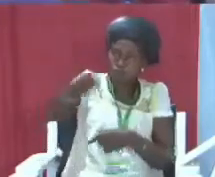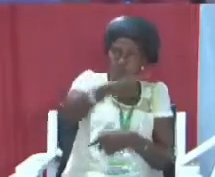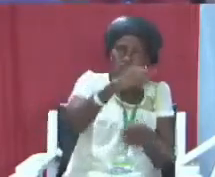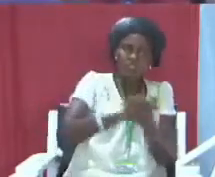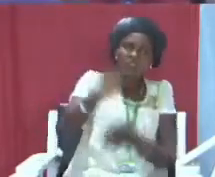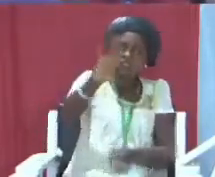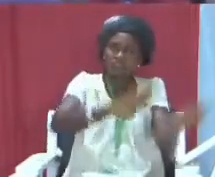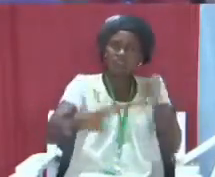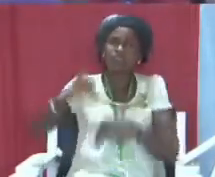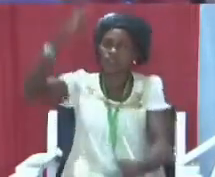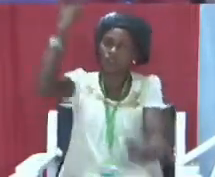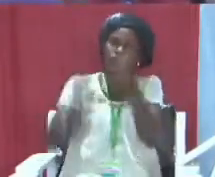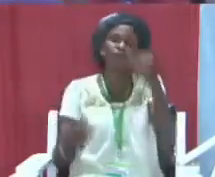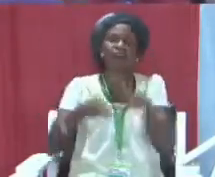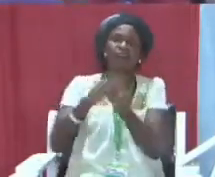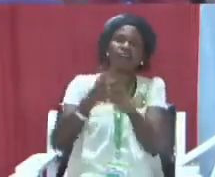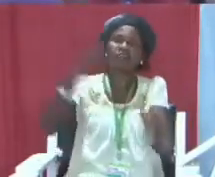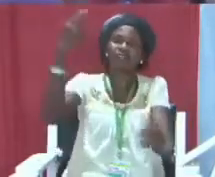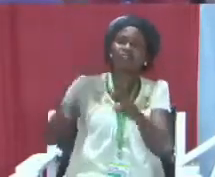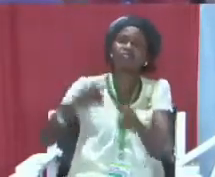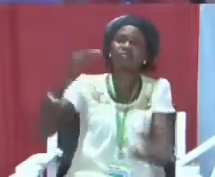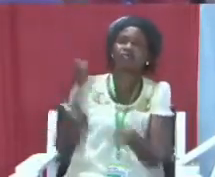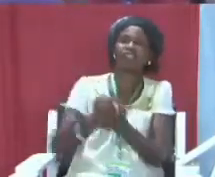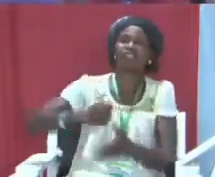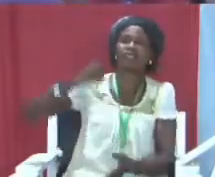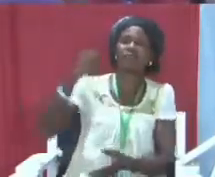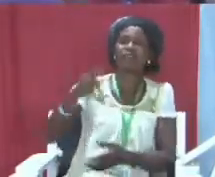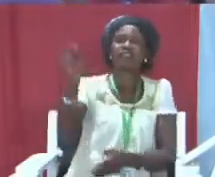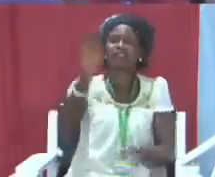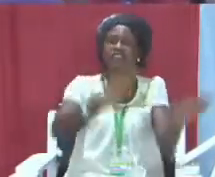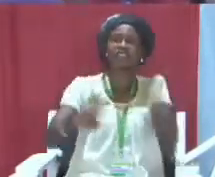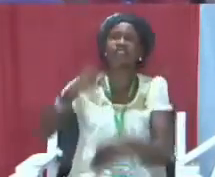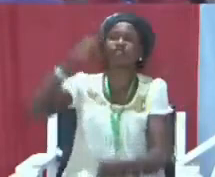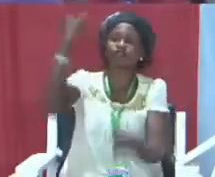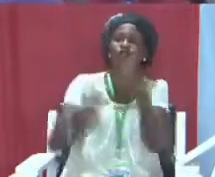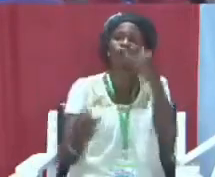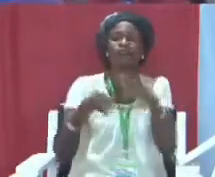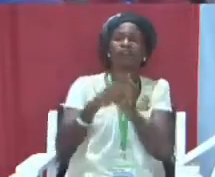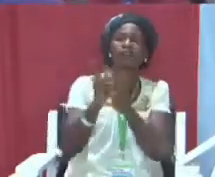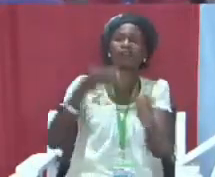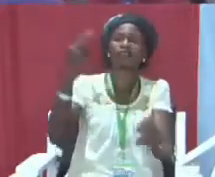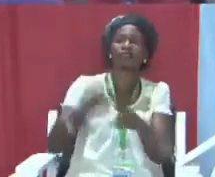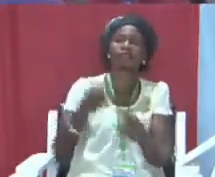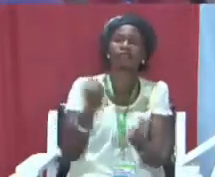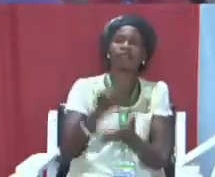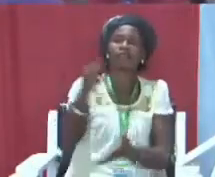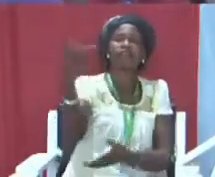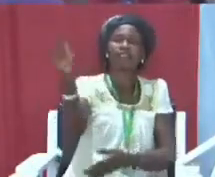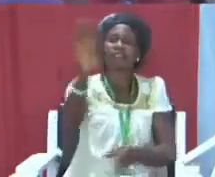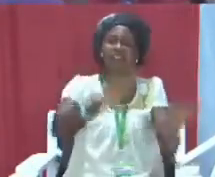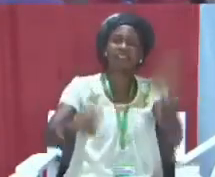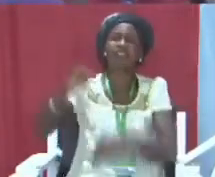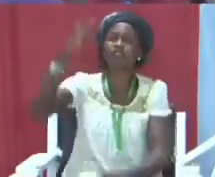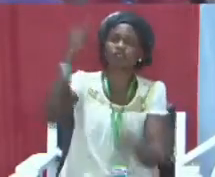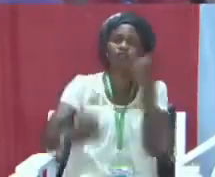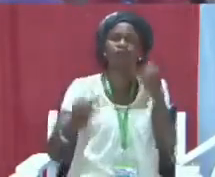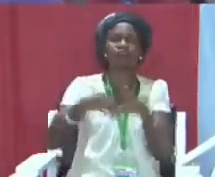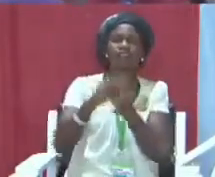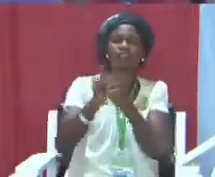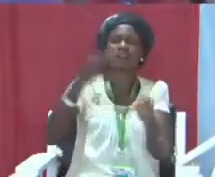the siege is, the siege is, the siege